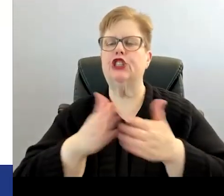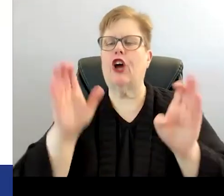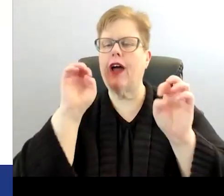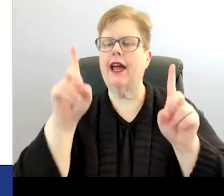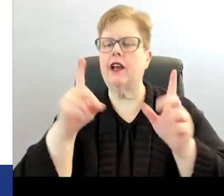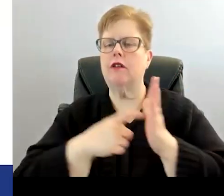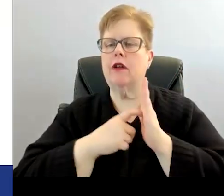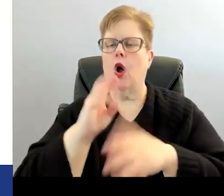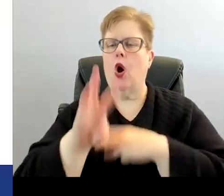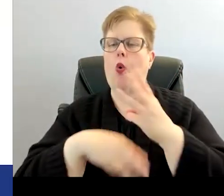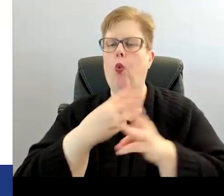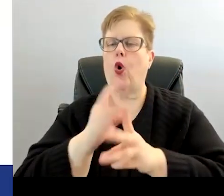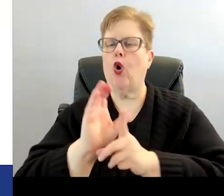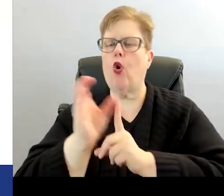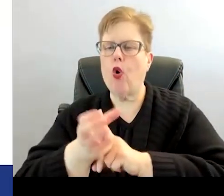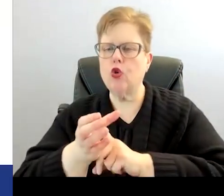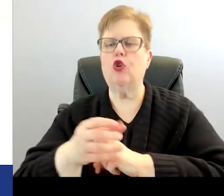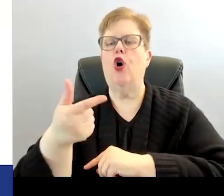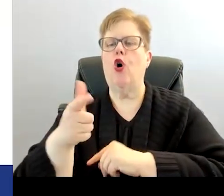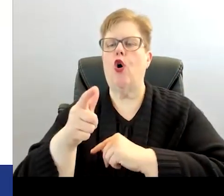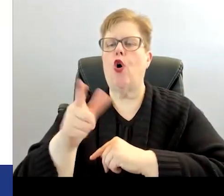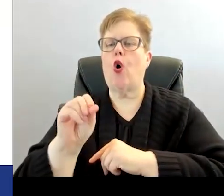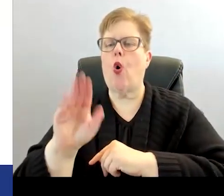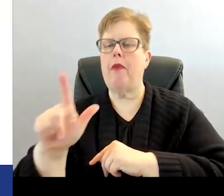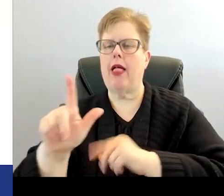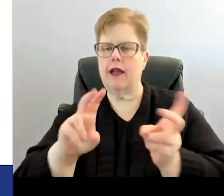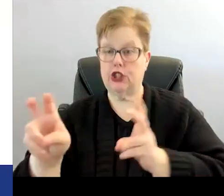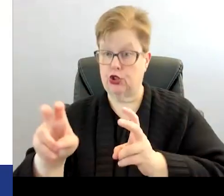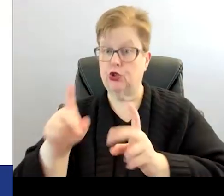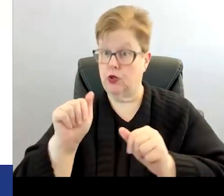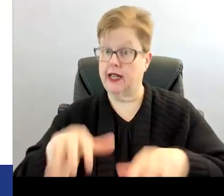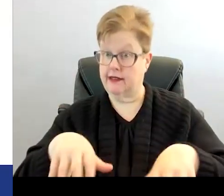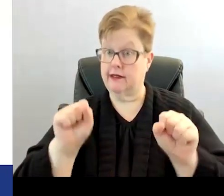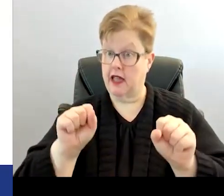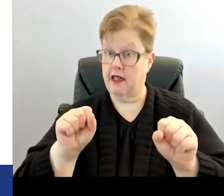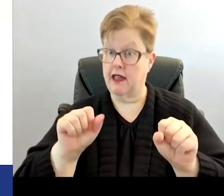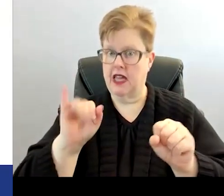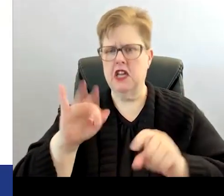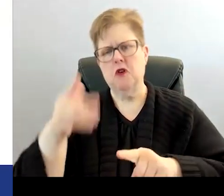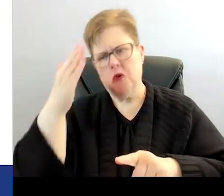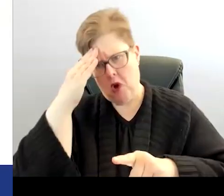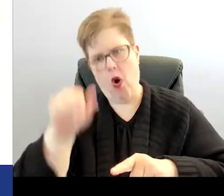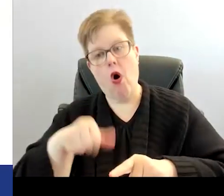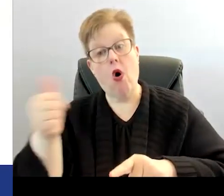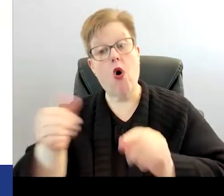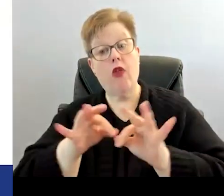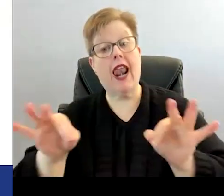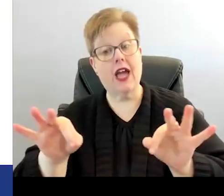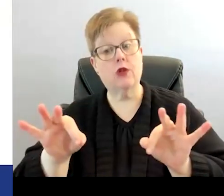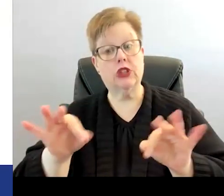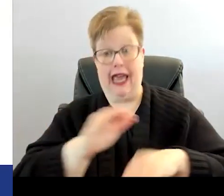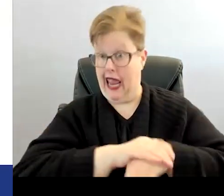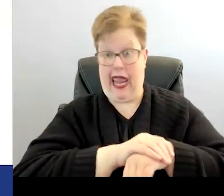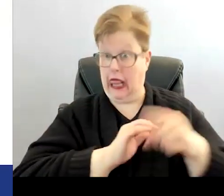of world cultures and global issues, you can take, if you know a language other than English,